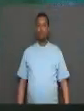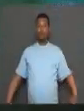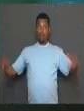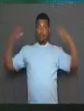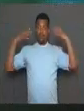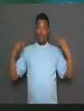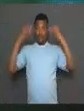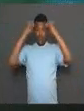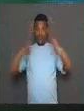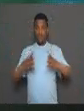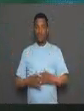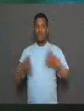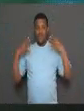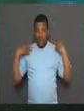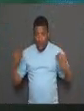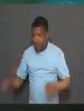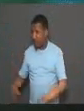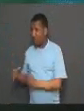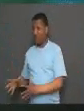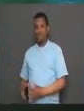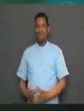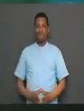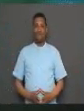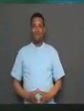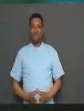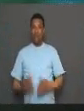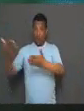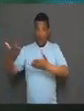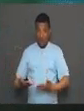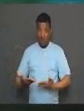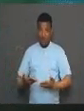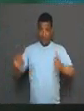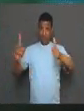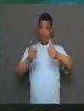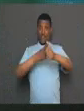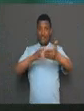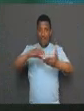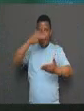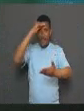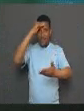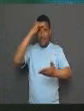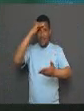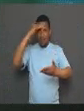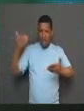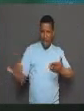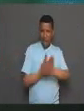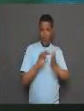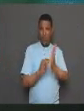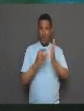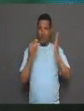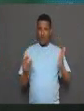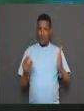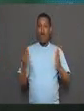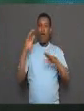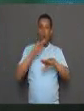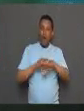Hello, teacher. Hello, students. Welcome to the first lesson of a new unit on